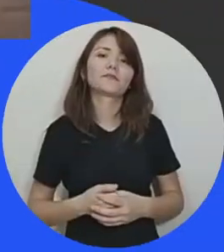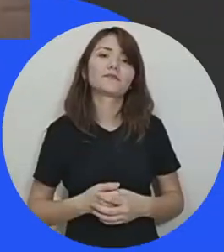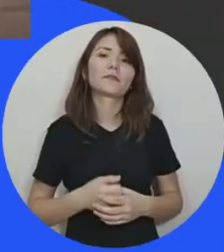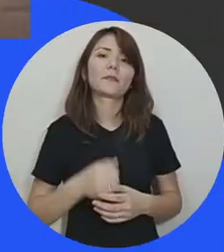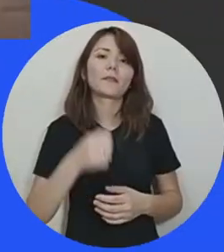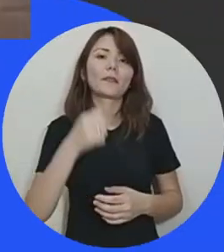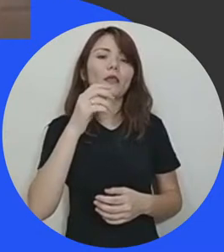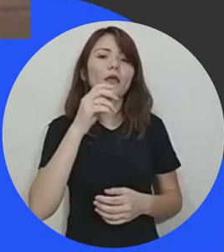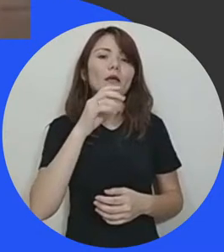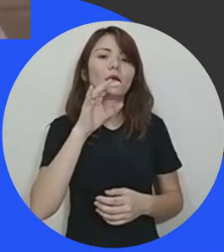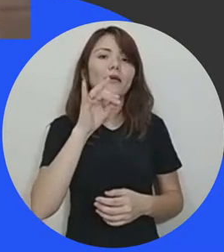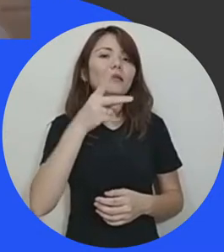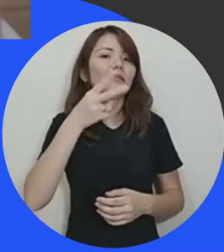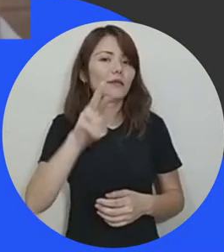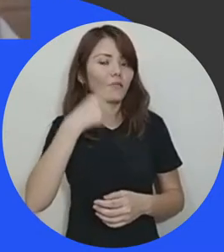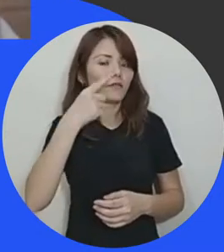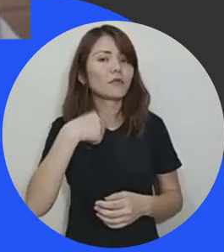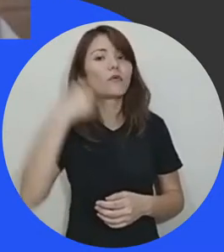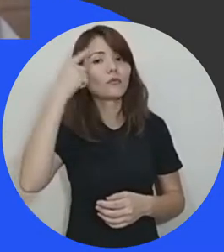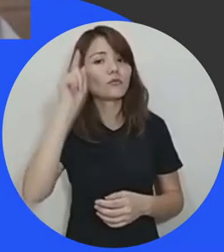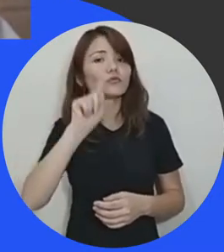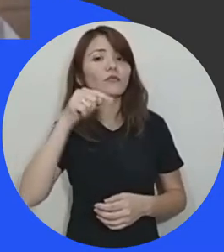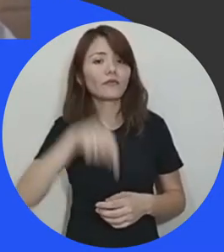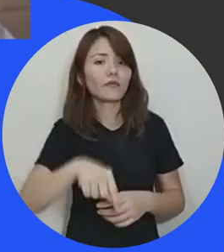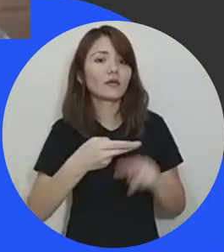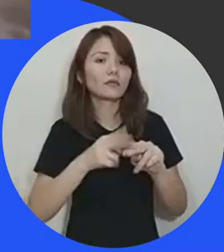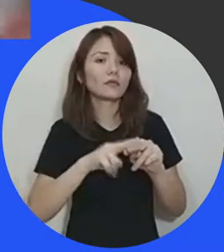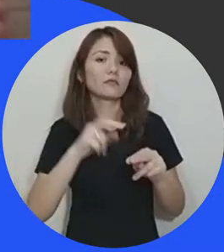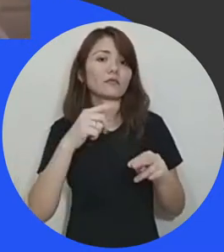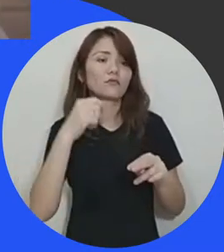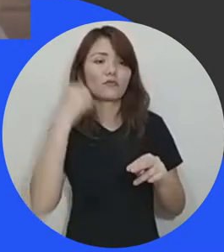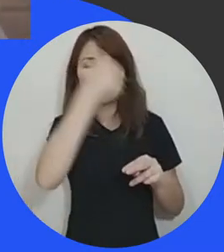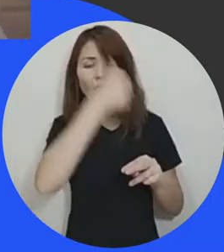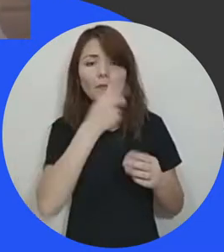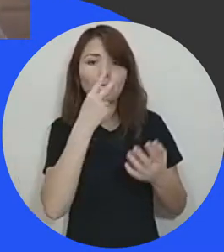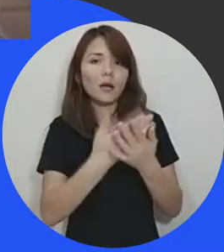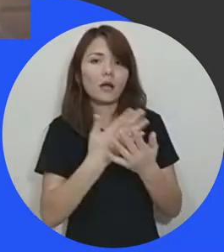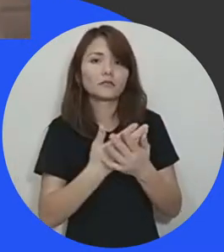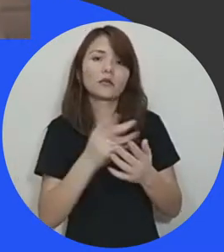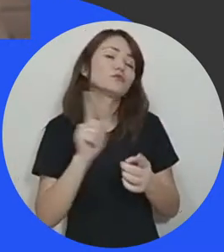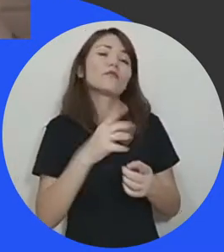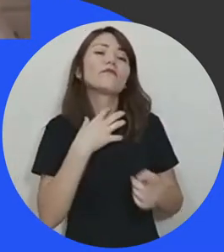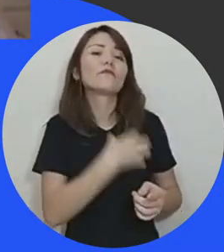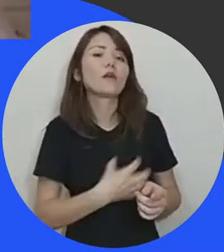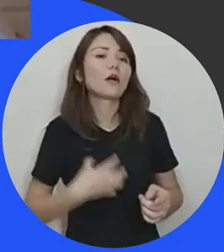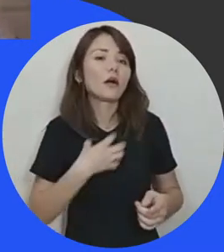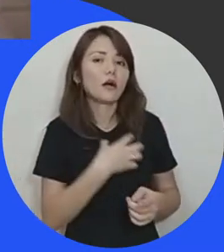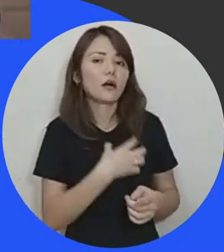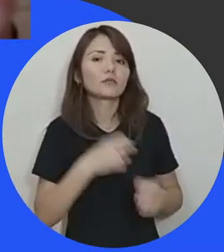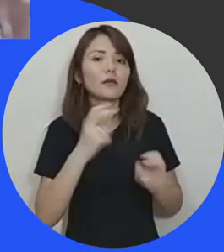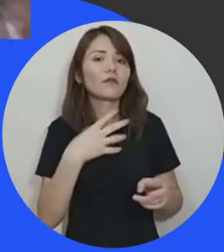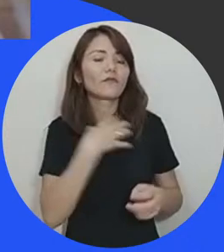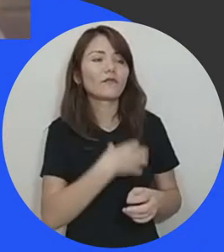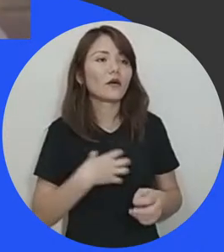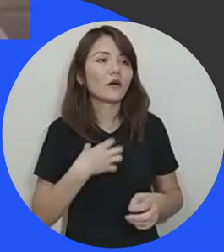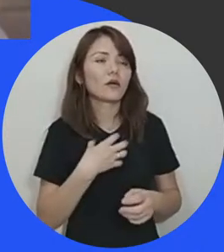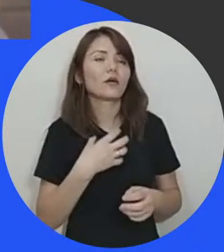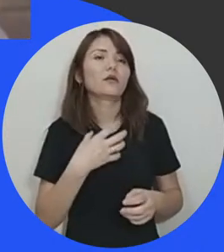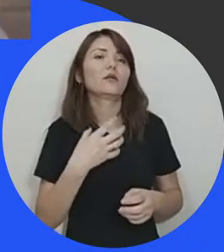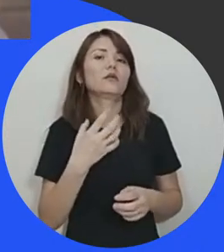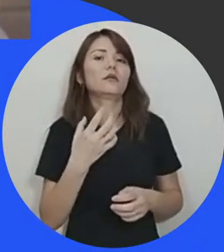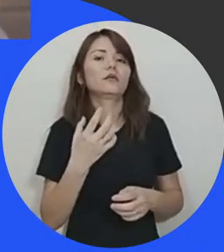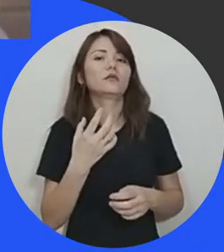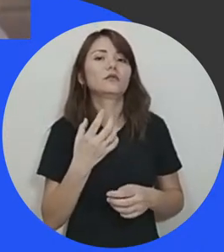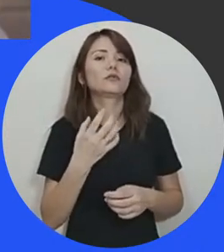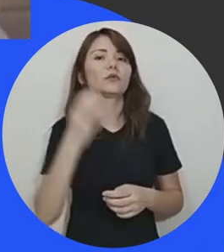us is the importance of actually listening to scientists and not to some celebrities or